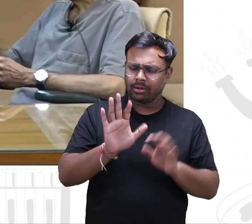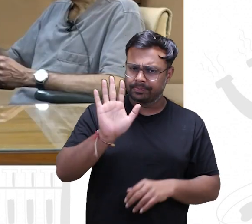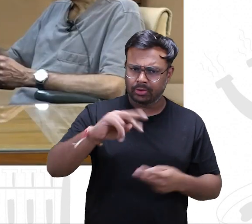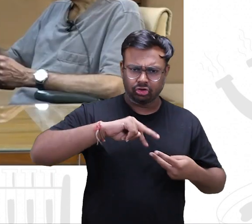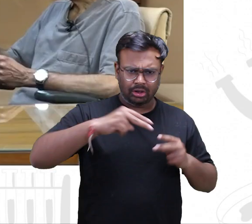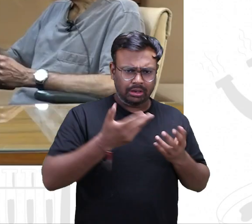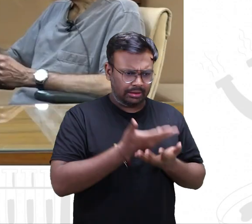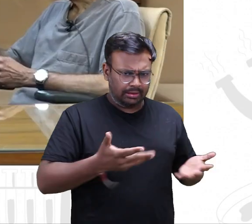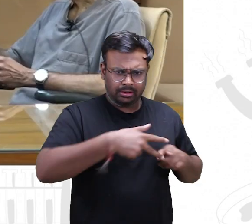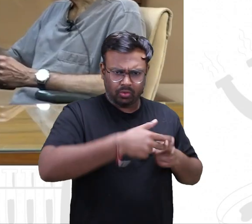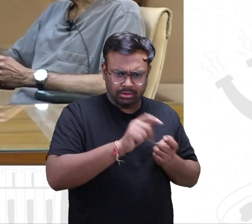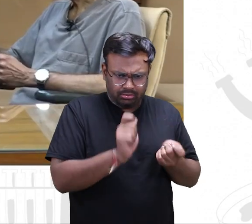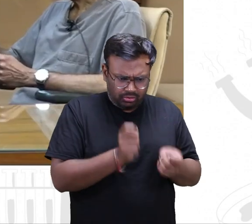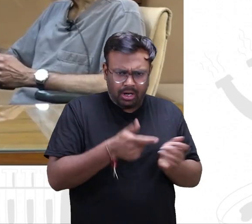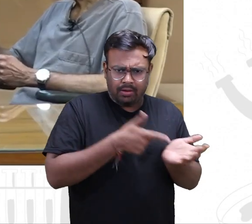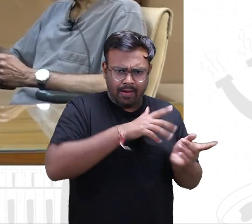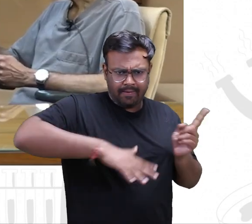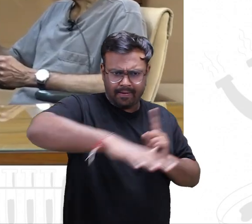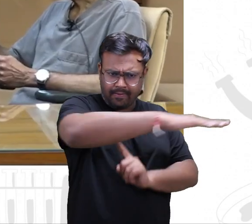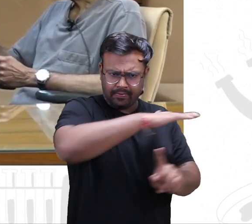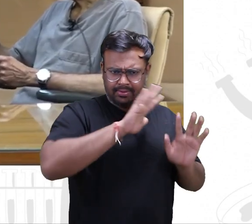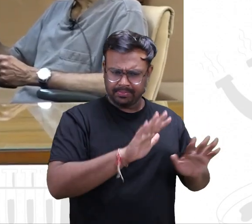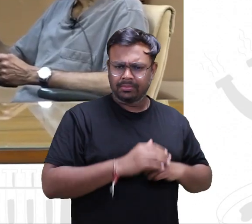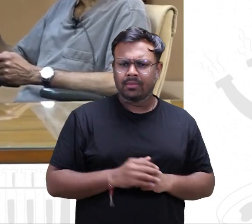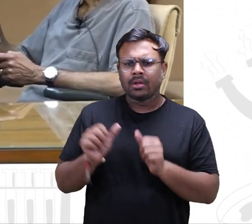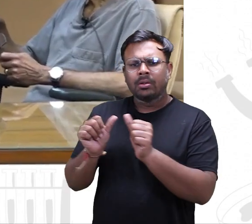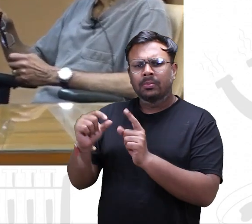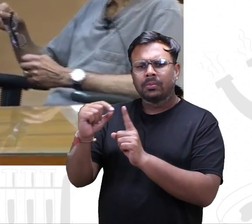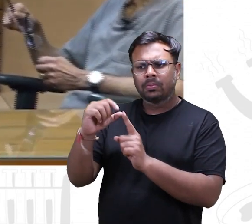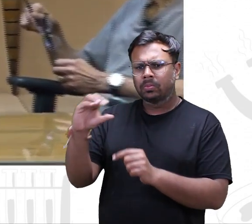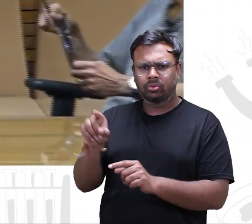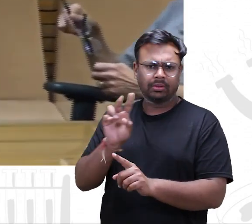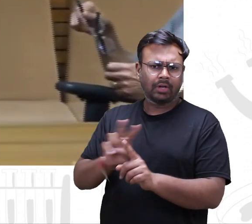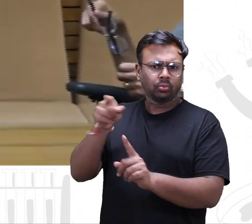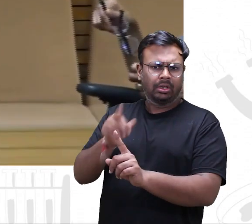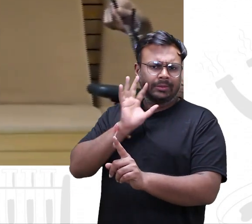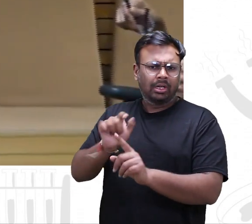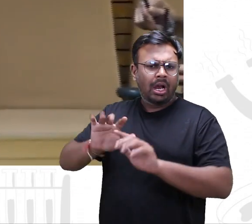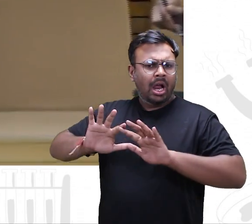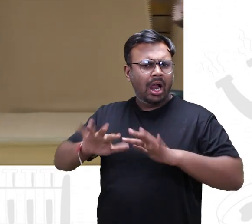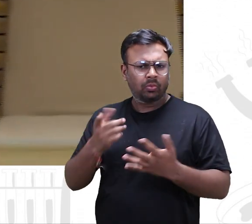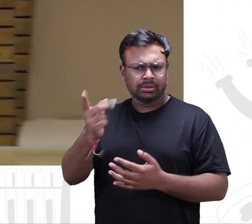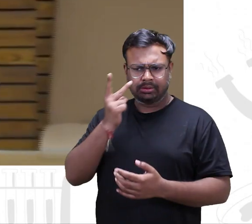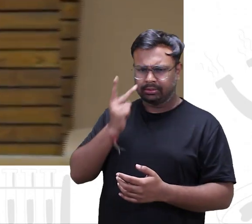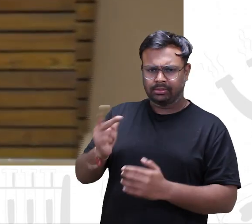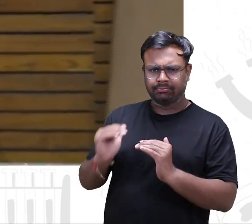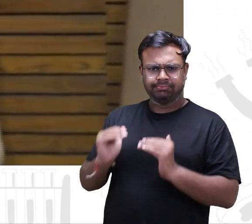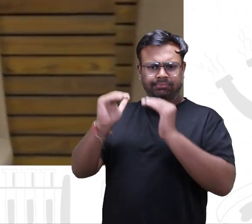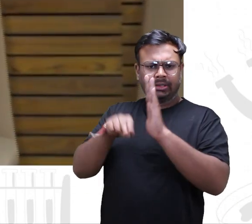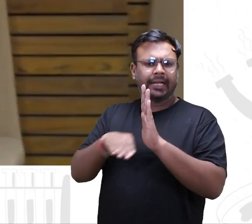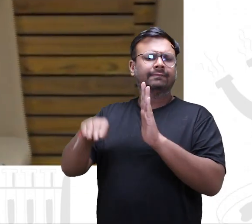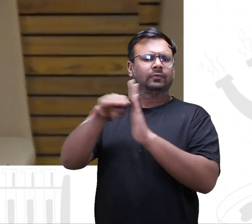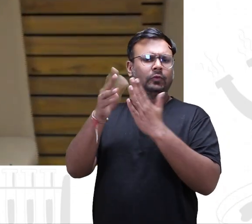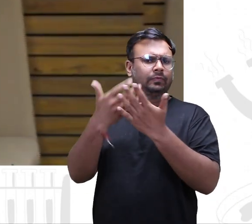these tools of genetic modification that we use in agriculture. How does Apomixis enrich that? Or do you see that Apomixis